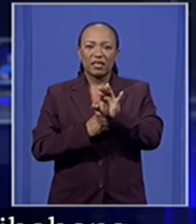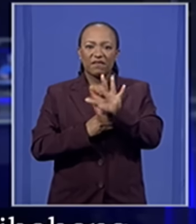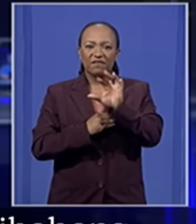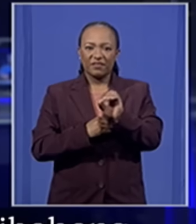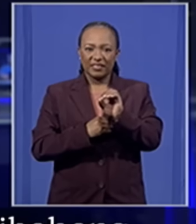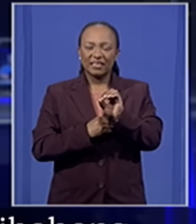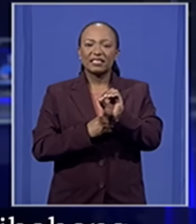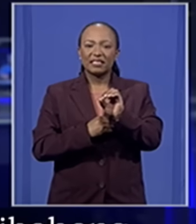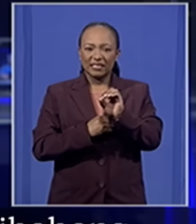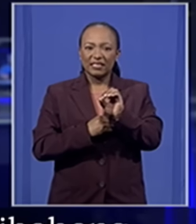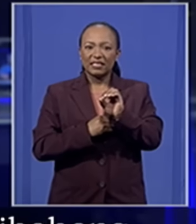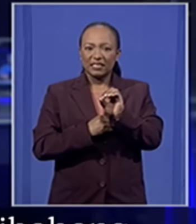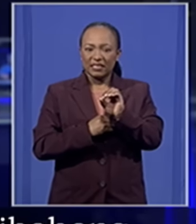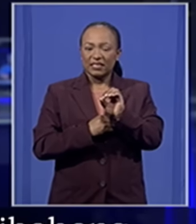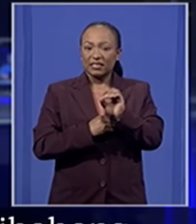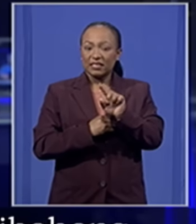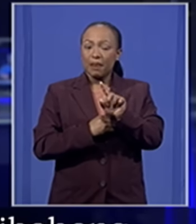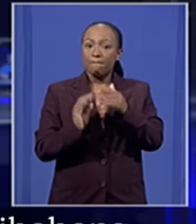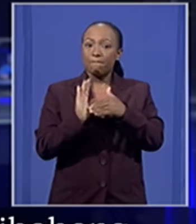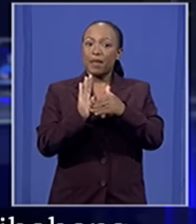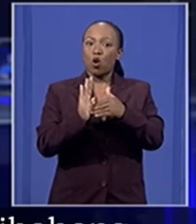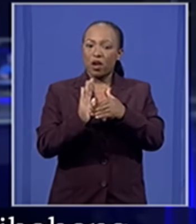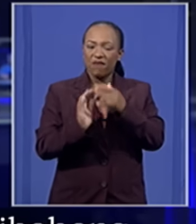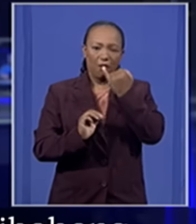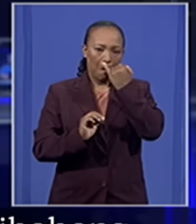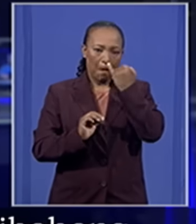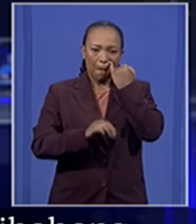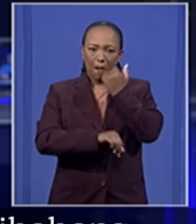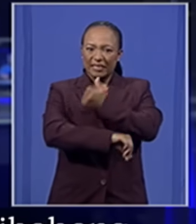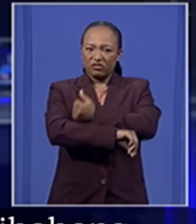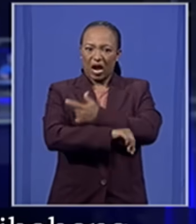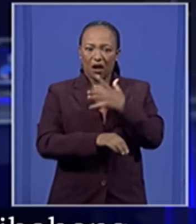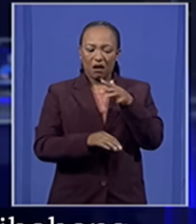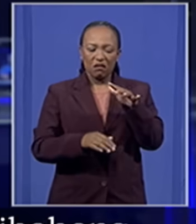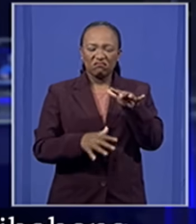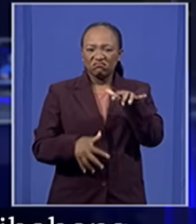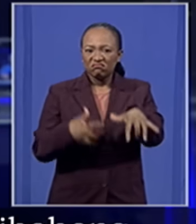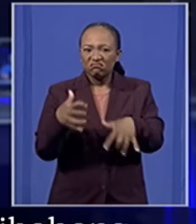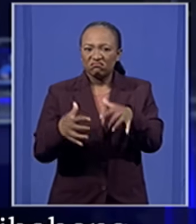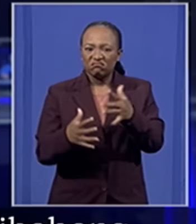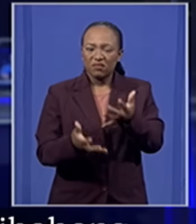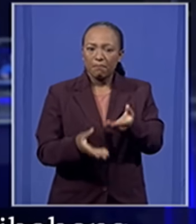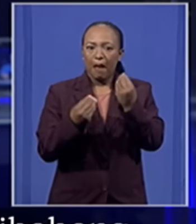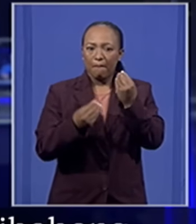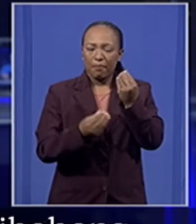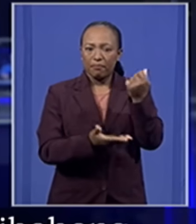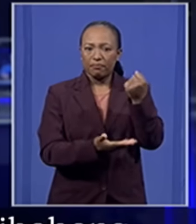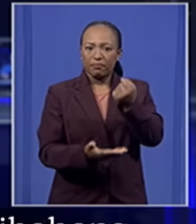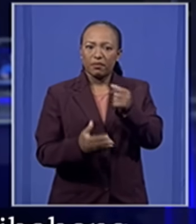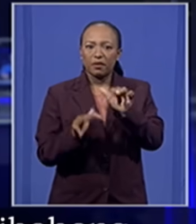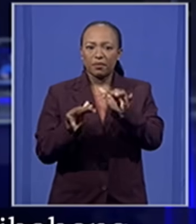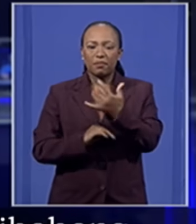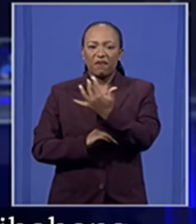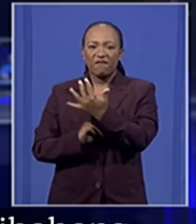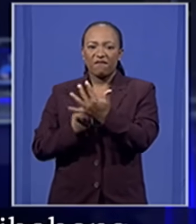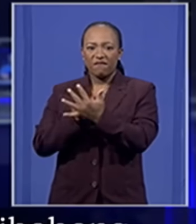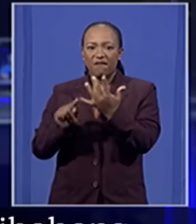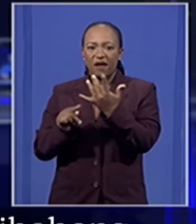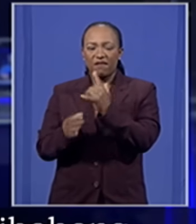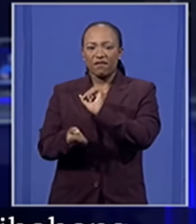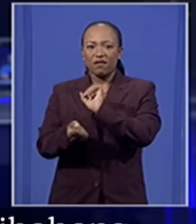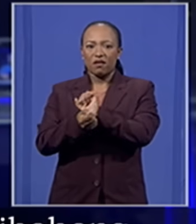350 polasing ya Volkrust ka Labohlano ke sesupo sa mathata taolo madibong a naha ena. Ho se ho tshwere batho ba bahlano ba kenyeletsang